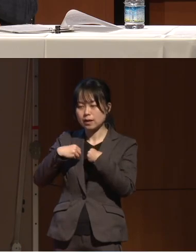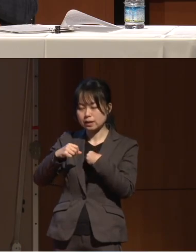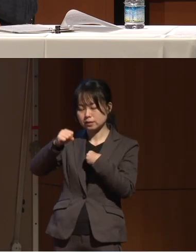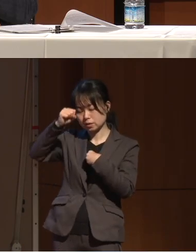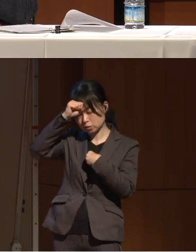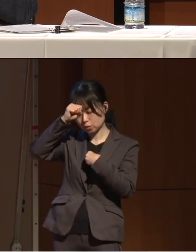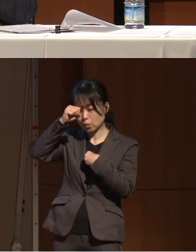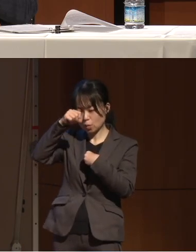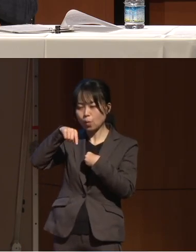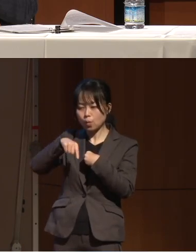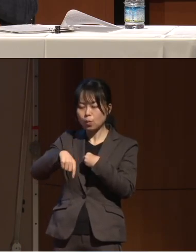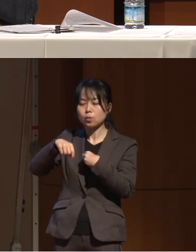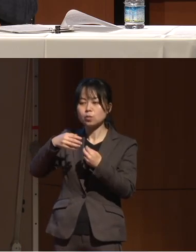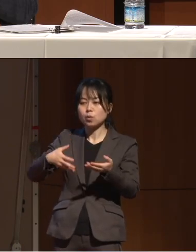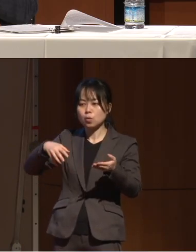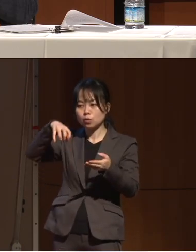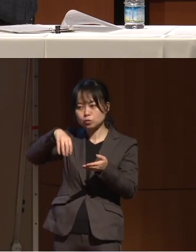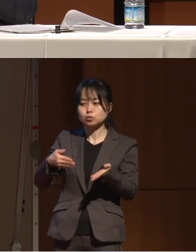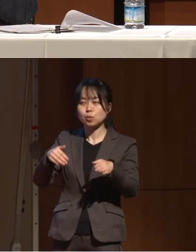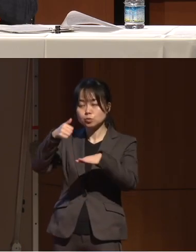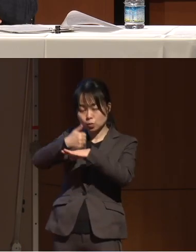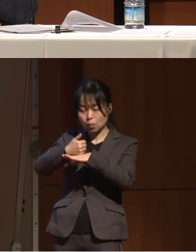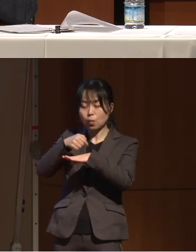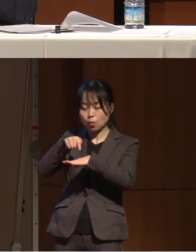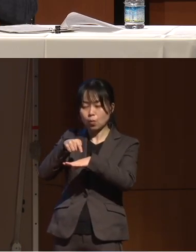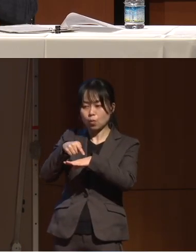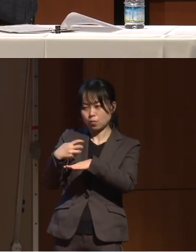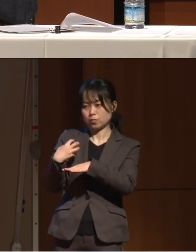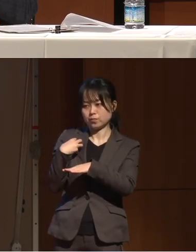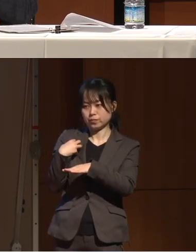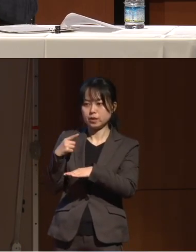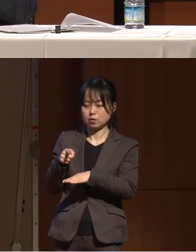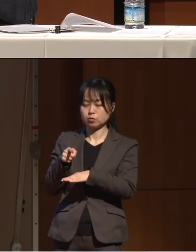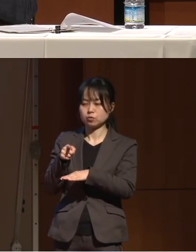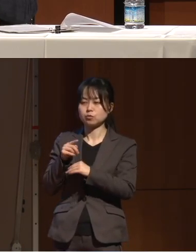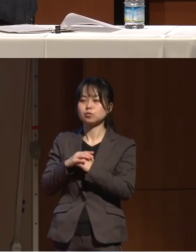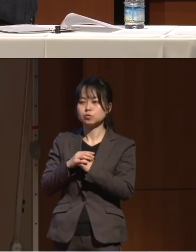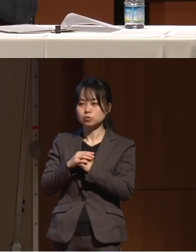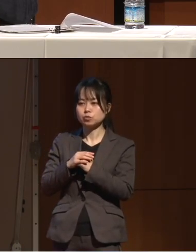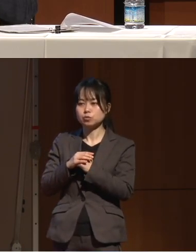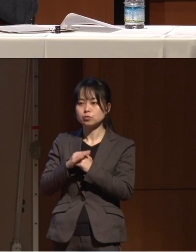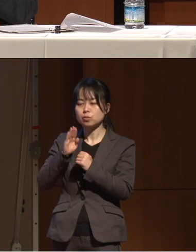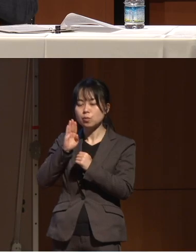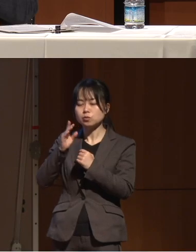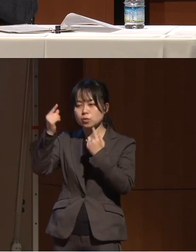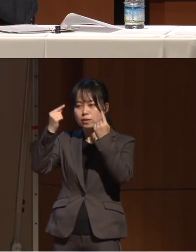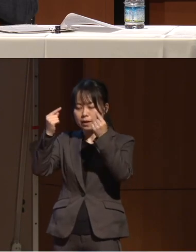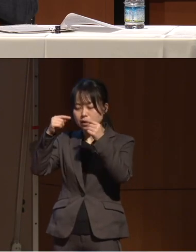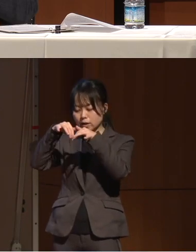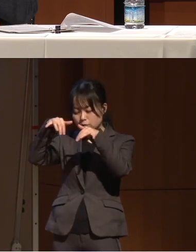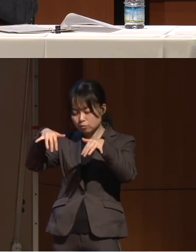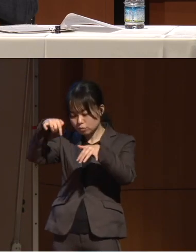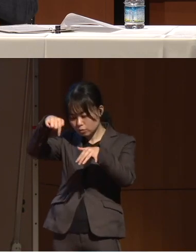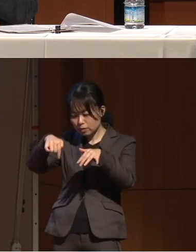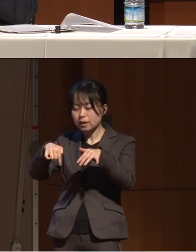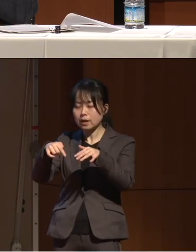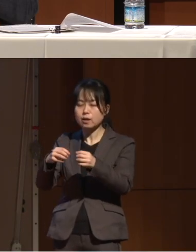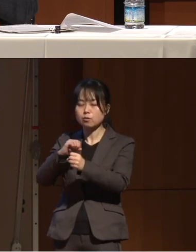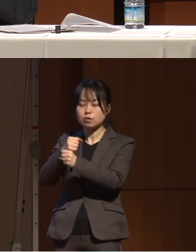Diseases Laboratory, NIDL, established at the university. As an academic researcher,